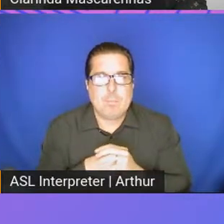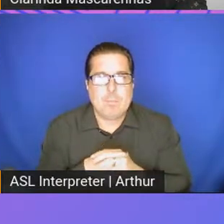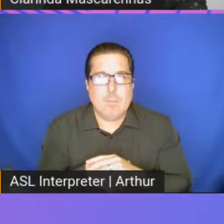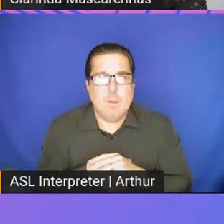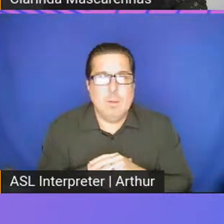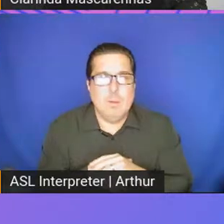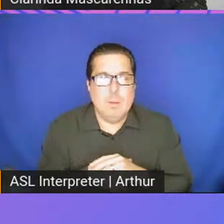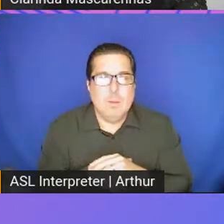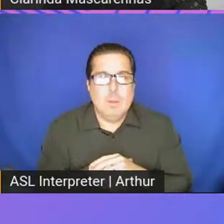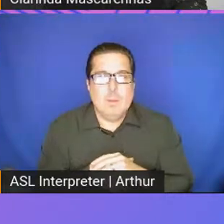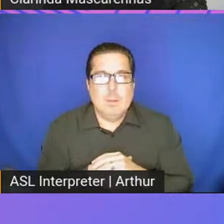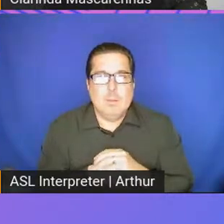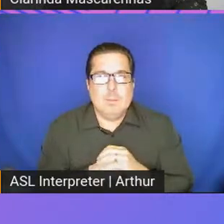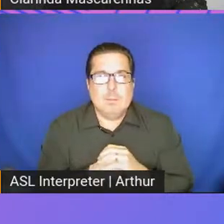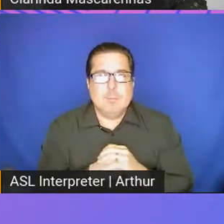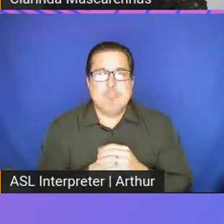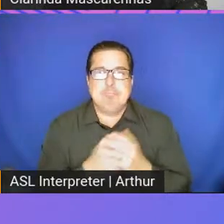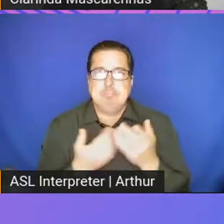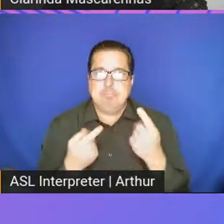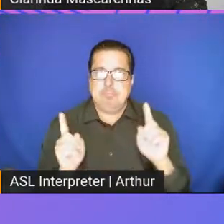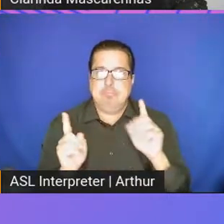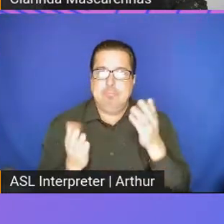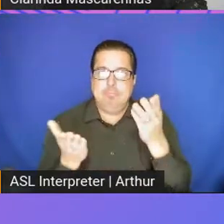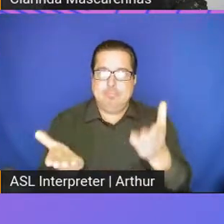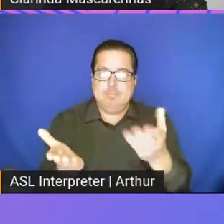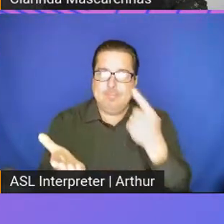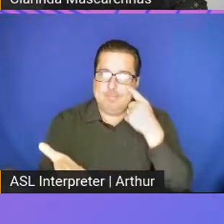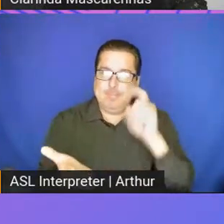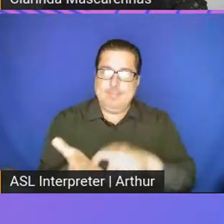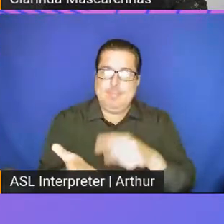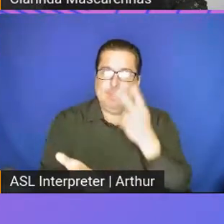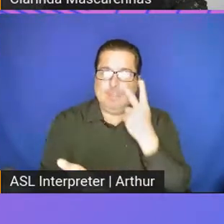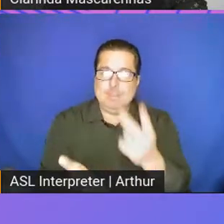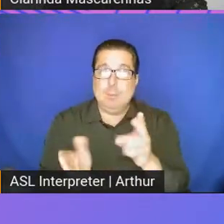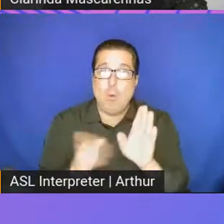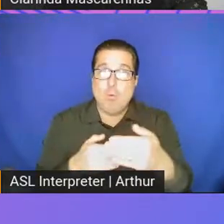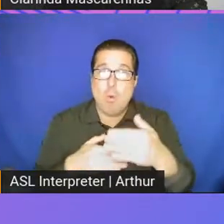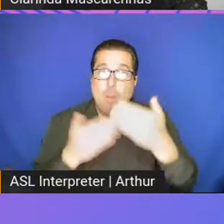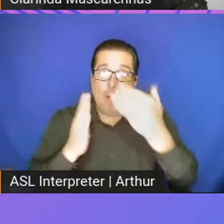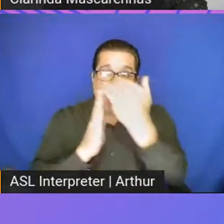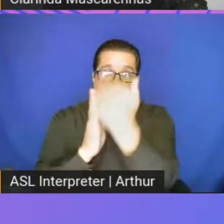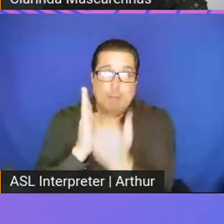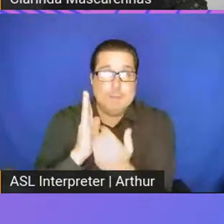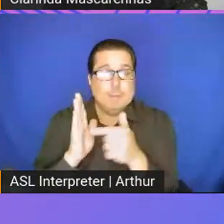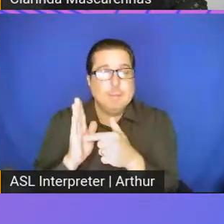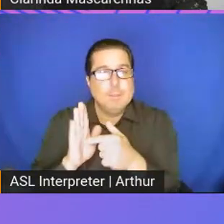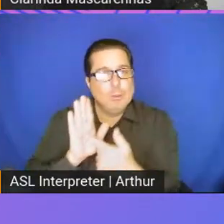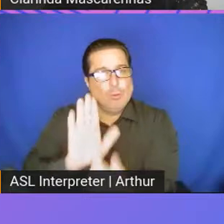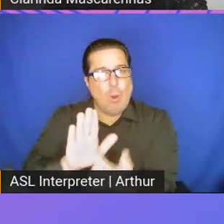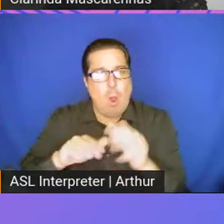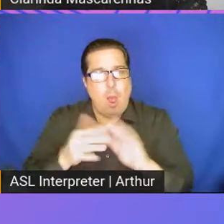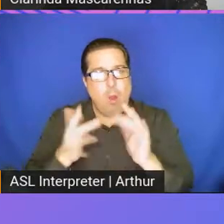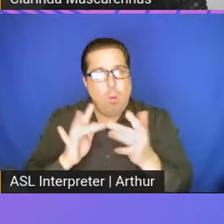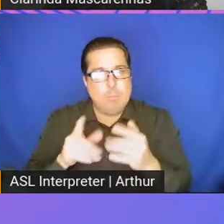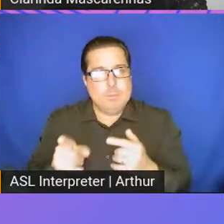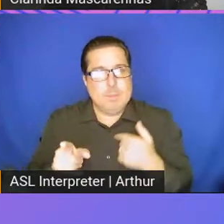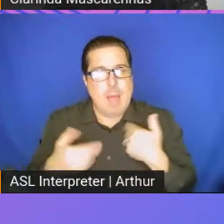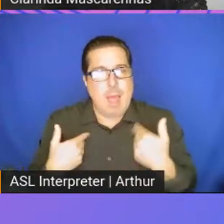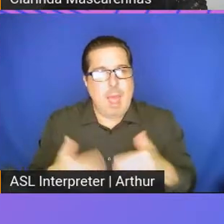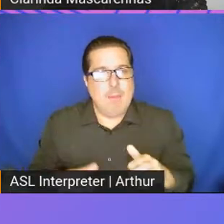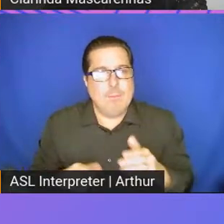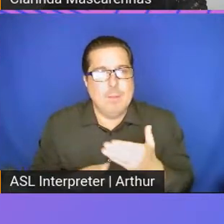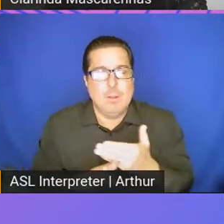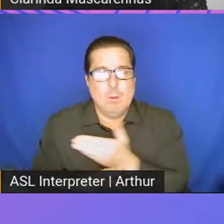So here you go. As you can see, the room list displayed on the website. I have pre-created